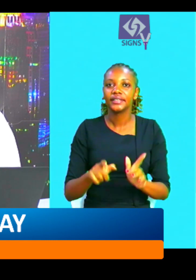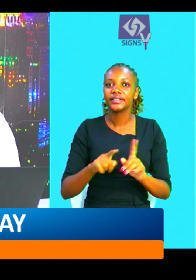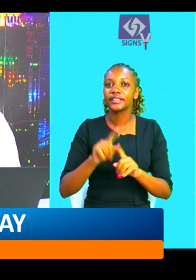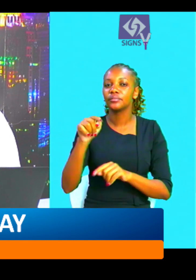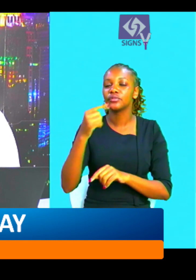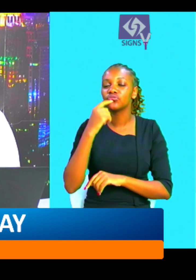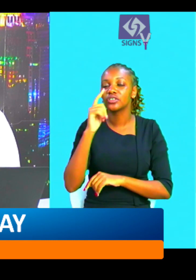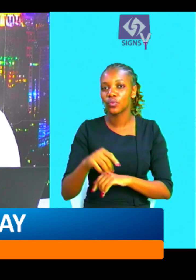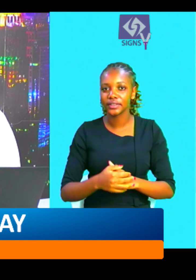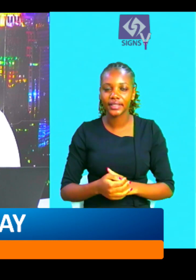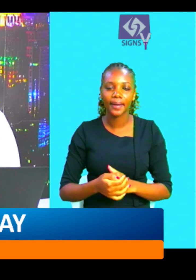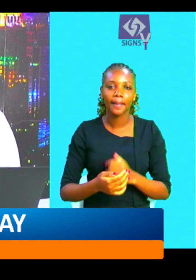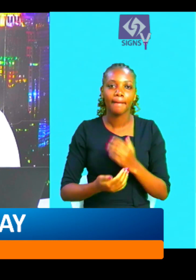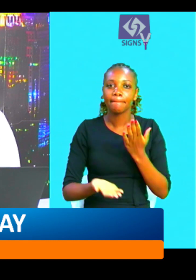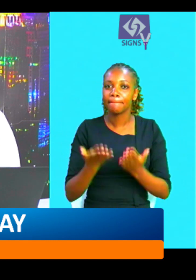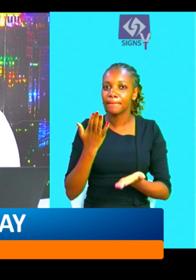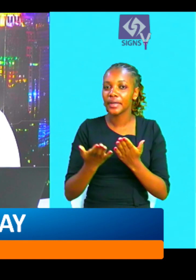low.